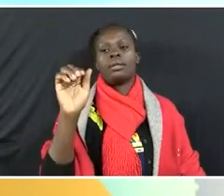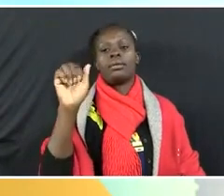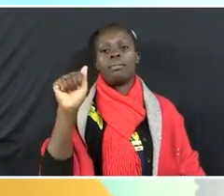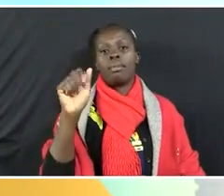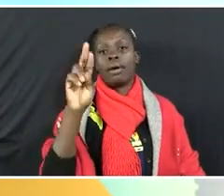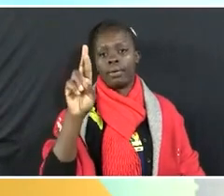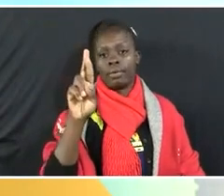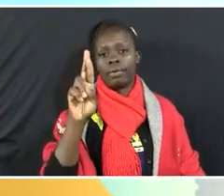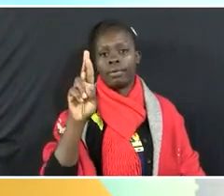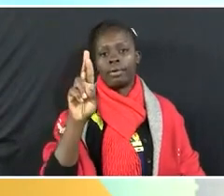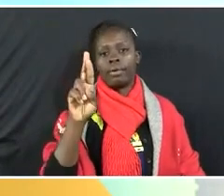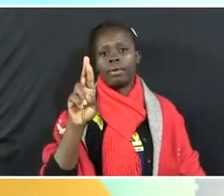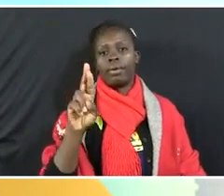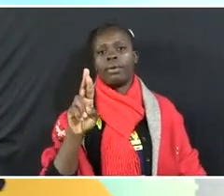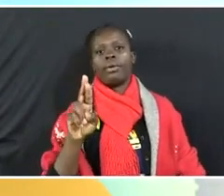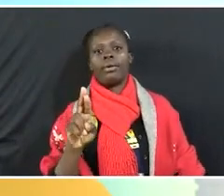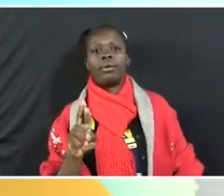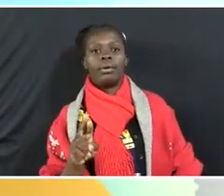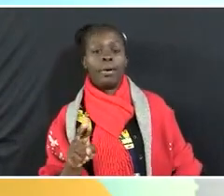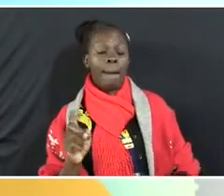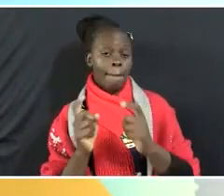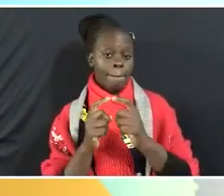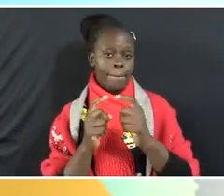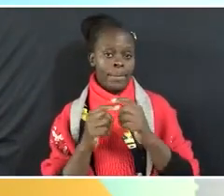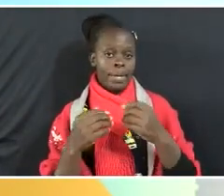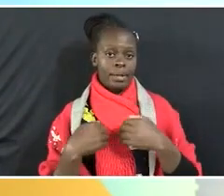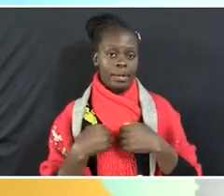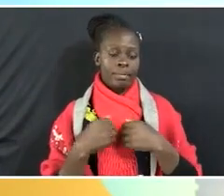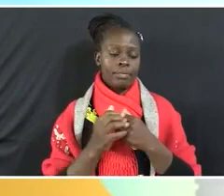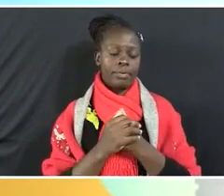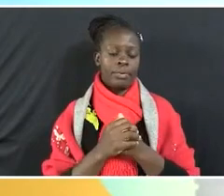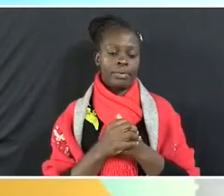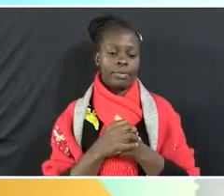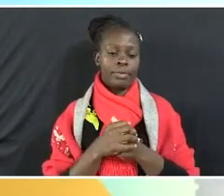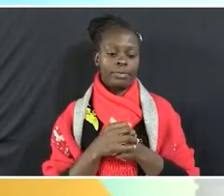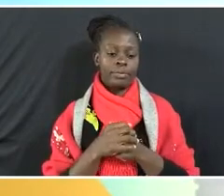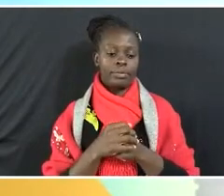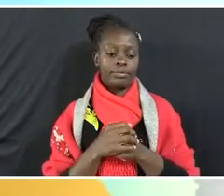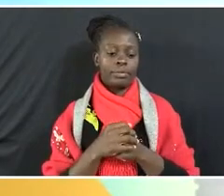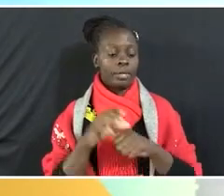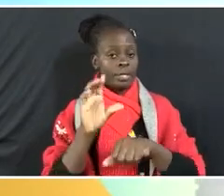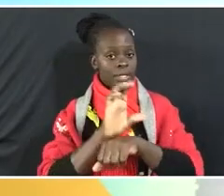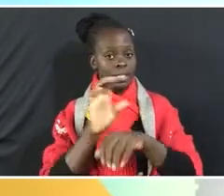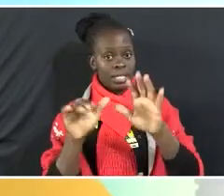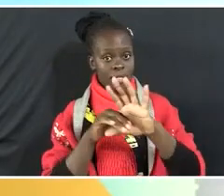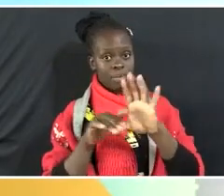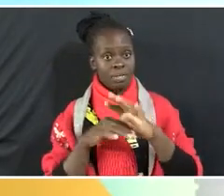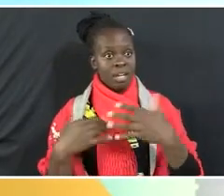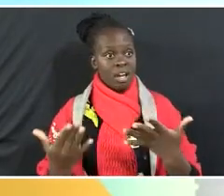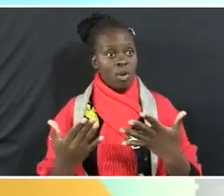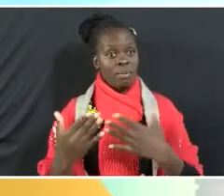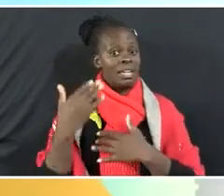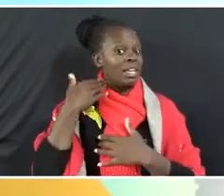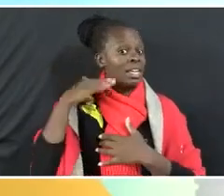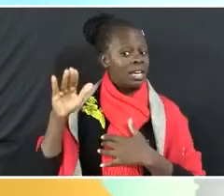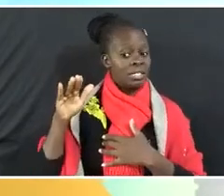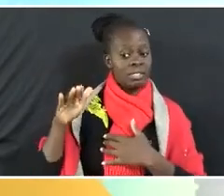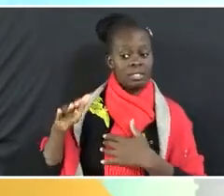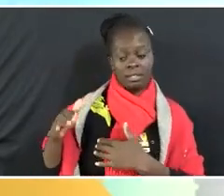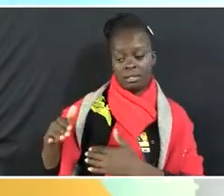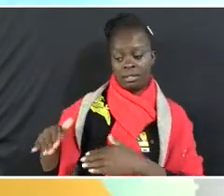another? Okay, this is a simple question. You know it. You have the answer, isn't it? How many of you hate other church